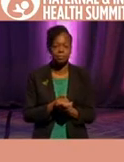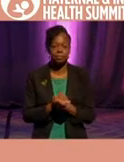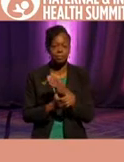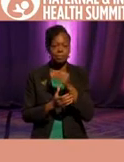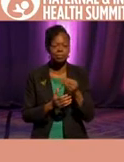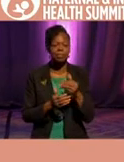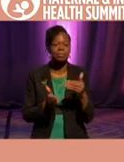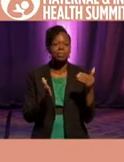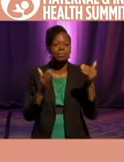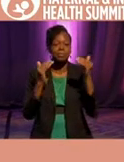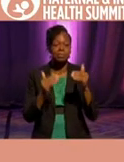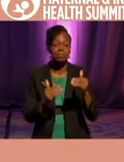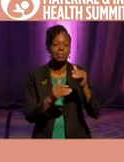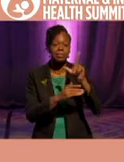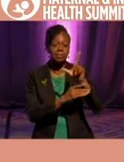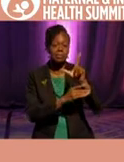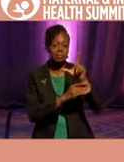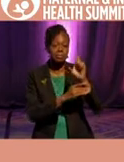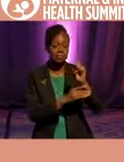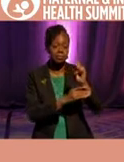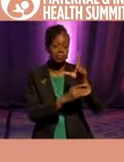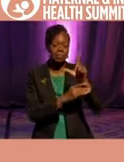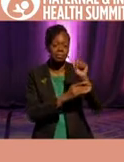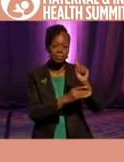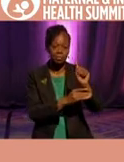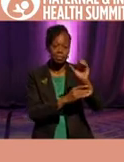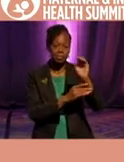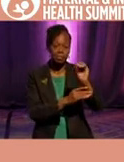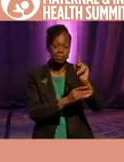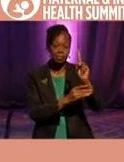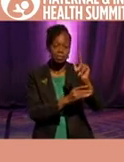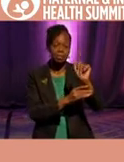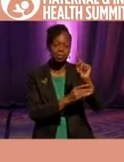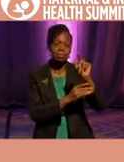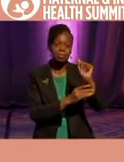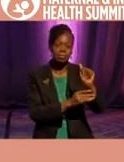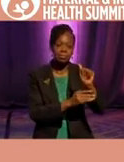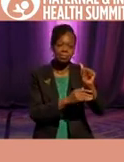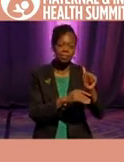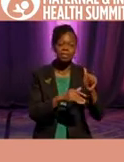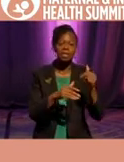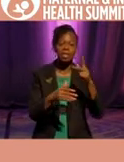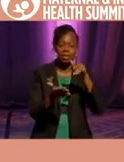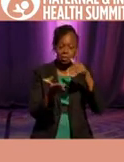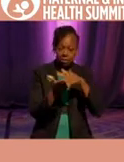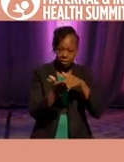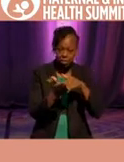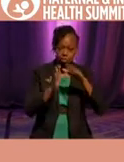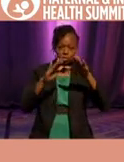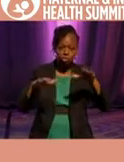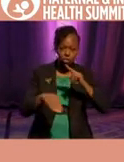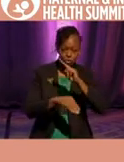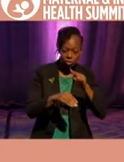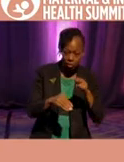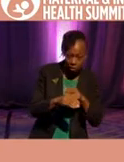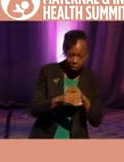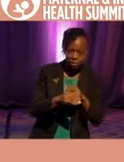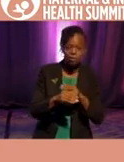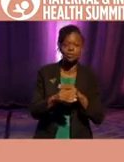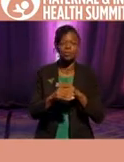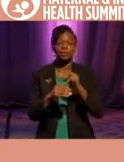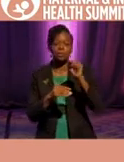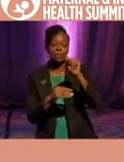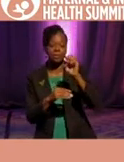And Dr. Layla Alquito, Attending Physician, Children's National Division of Neonatology